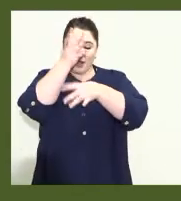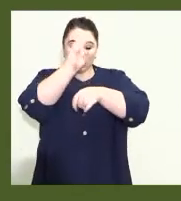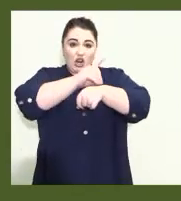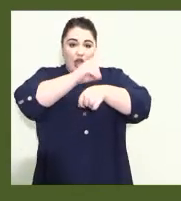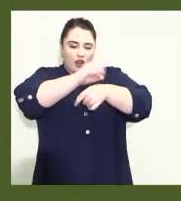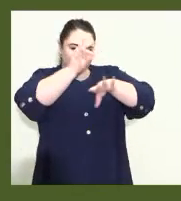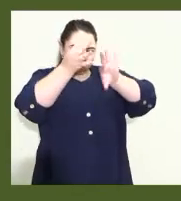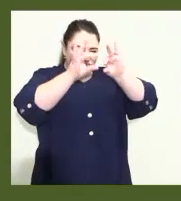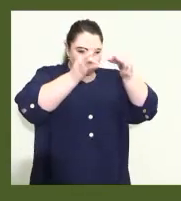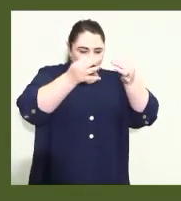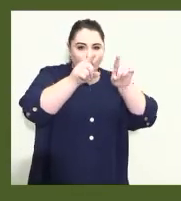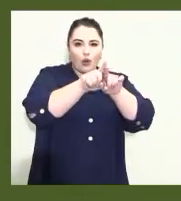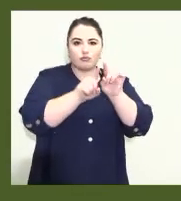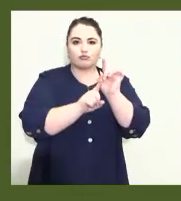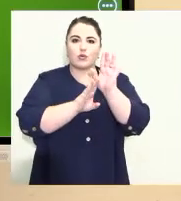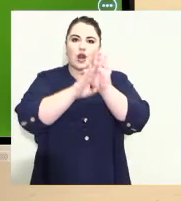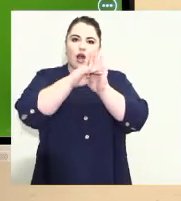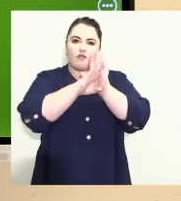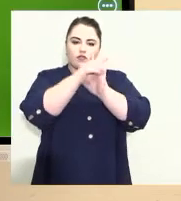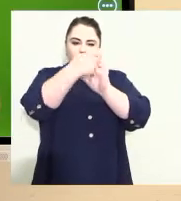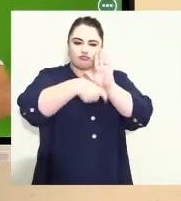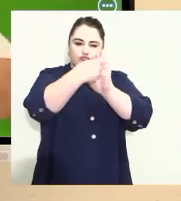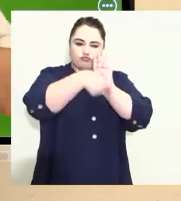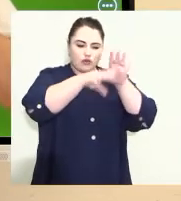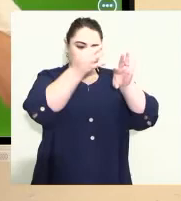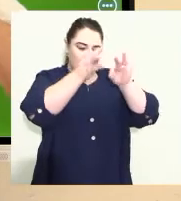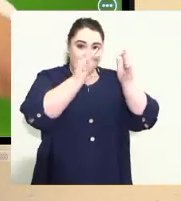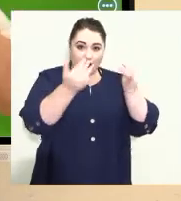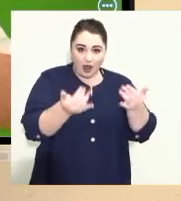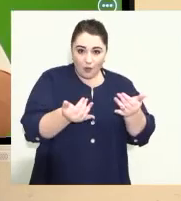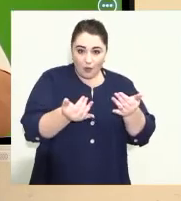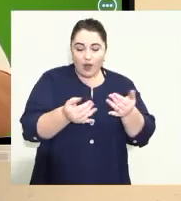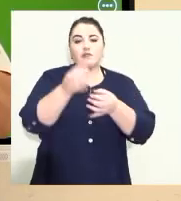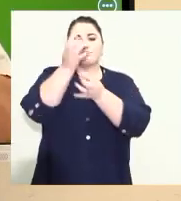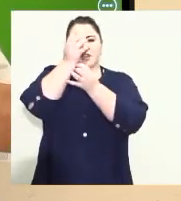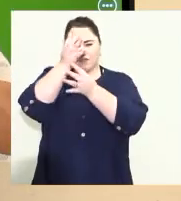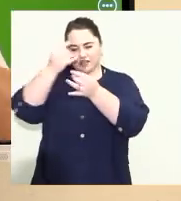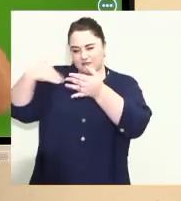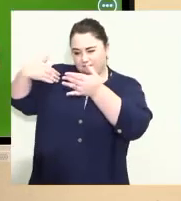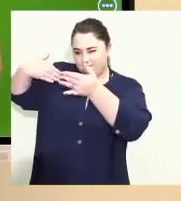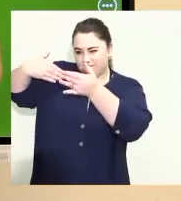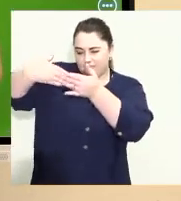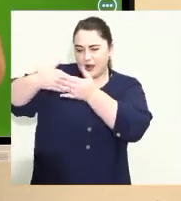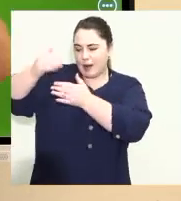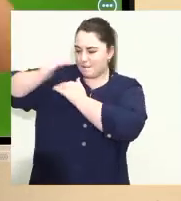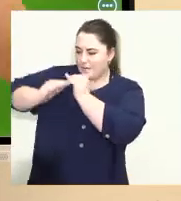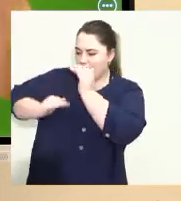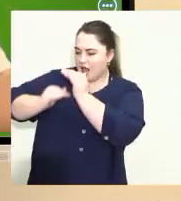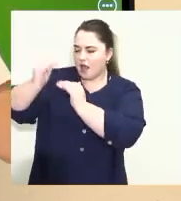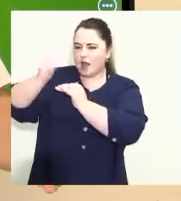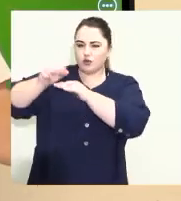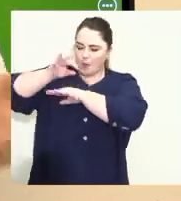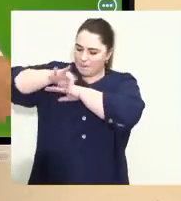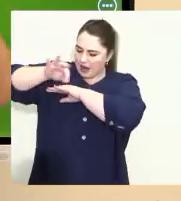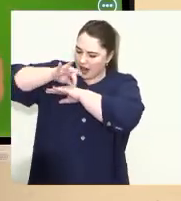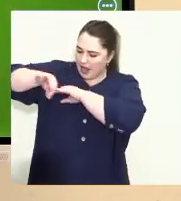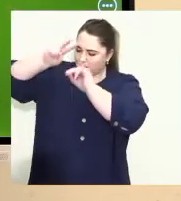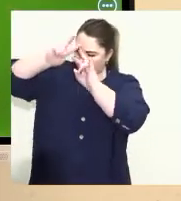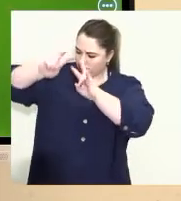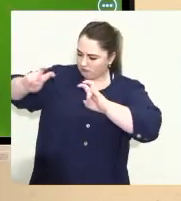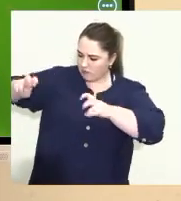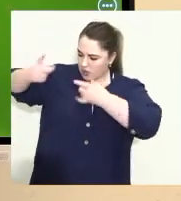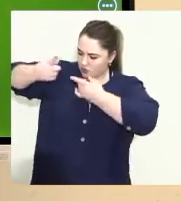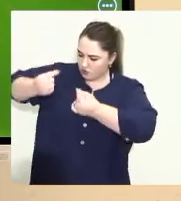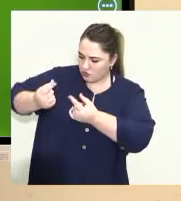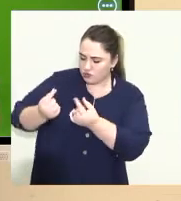data and graphs. Now, that is what the whole investigation builds up to. You plan your investigation, you do